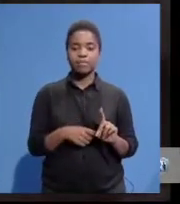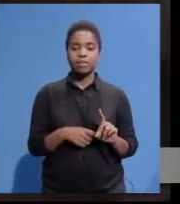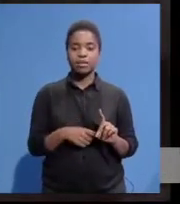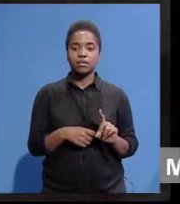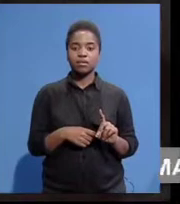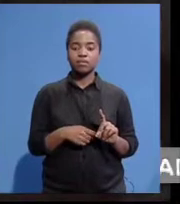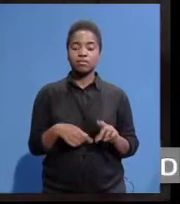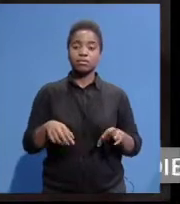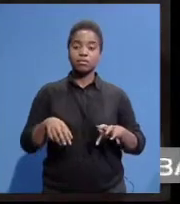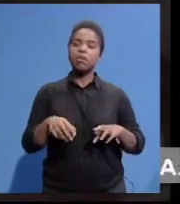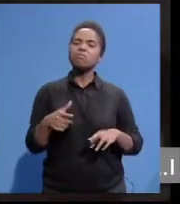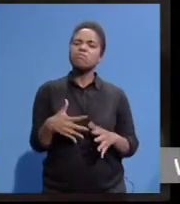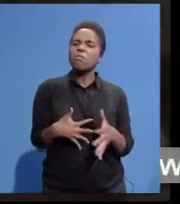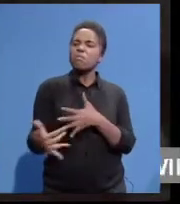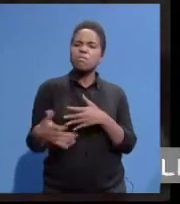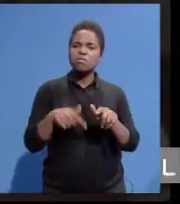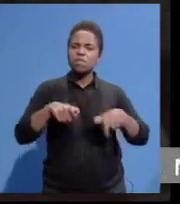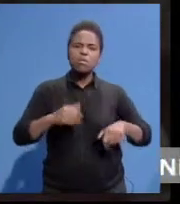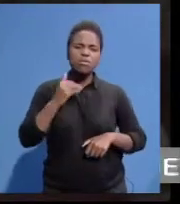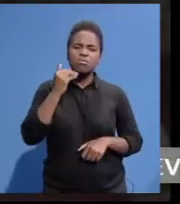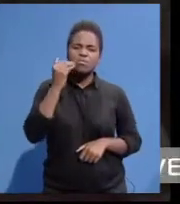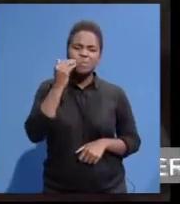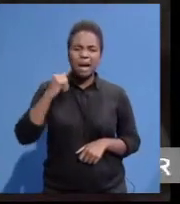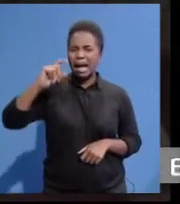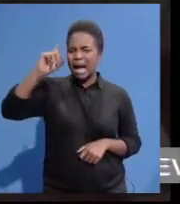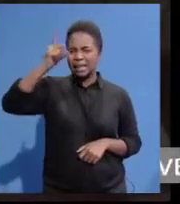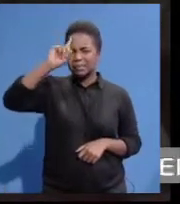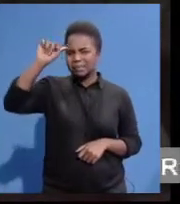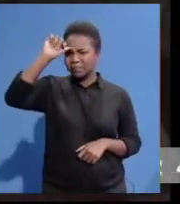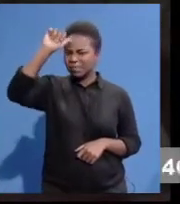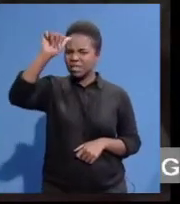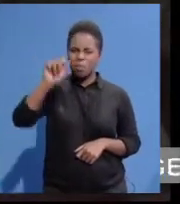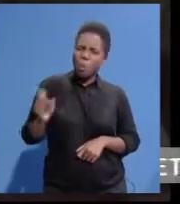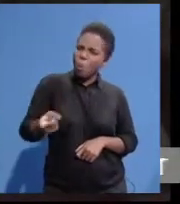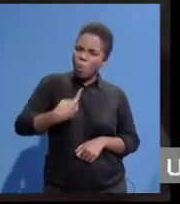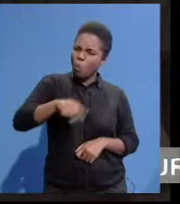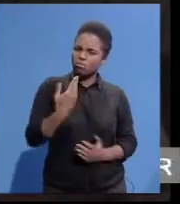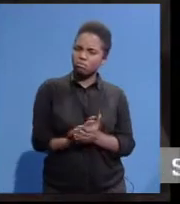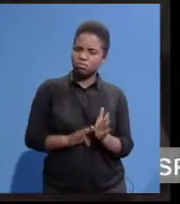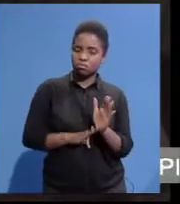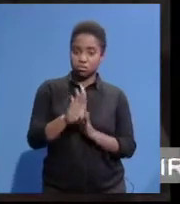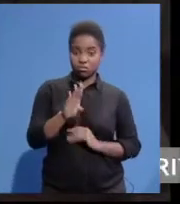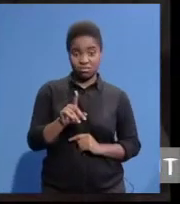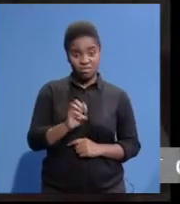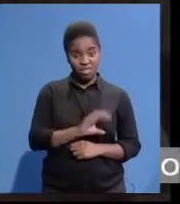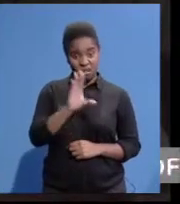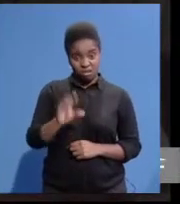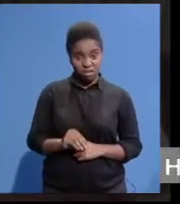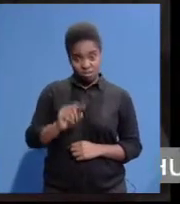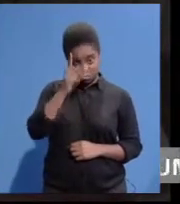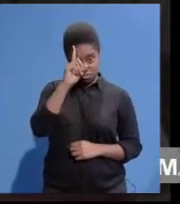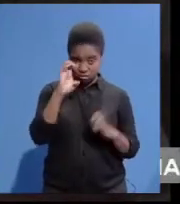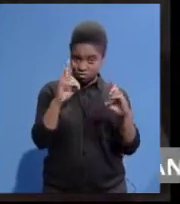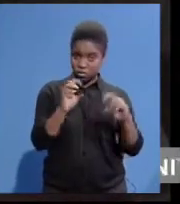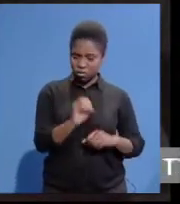There is room for all the various races in this country. Are there many educated Africans in South Africa?